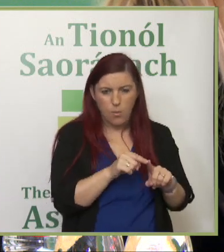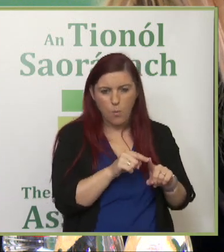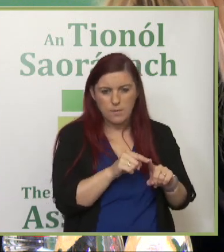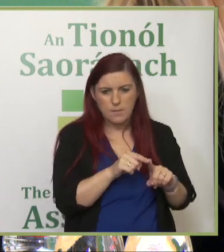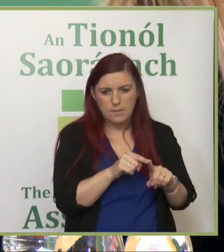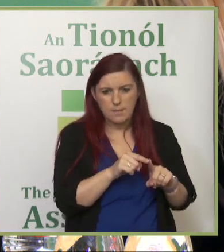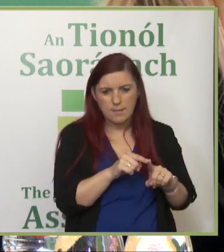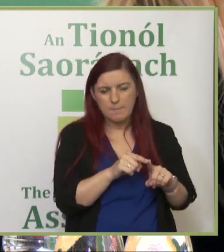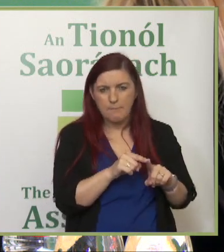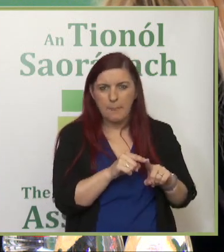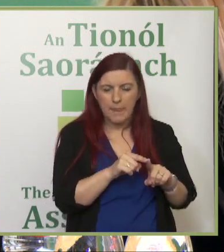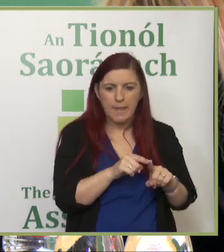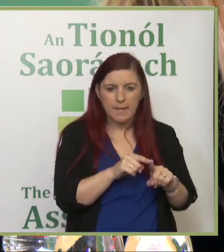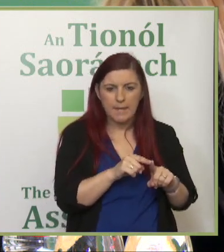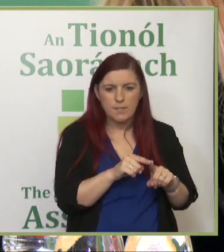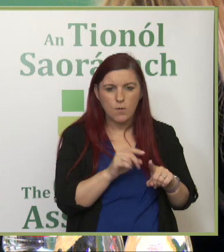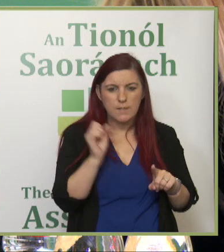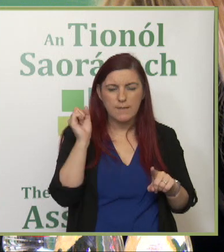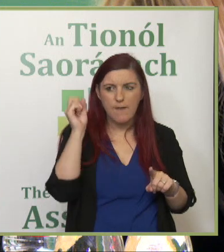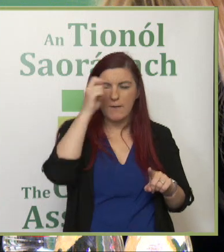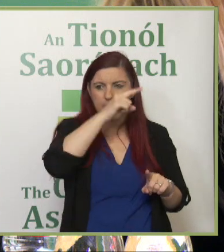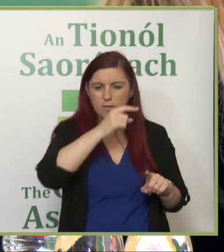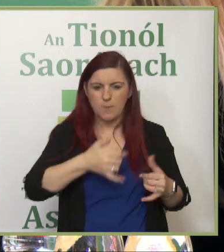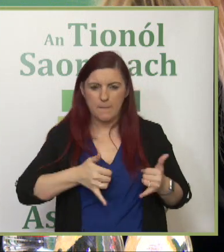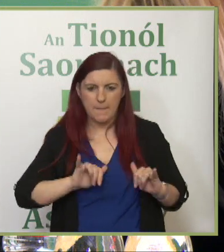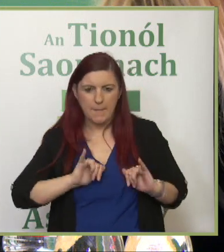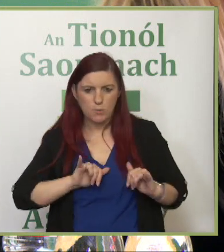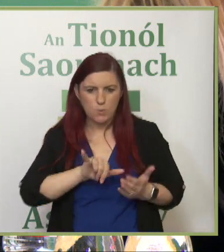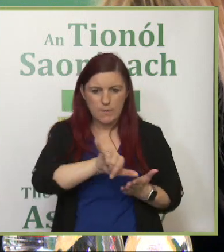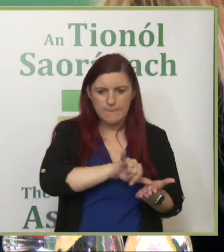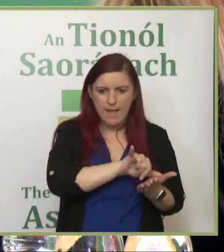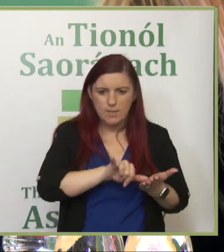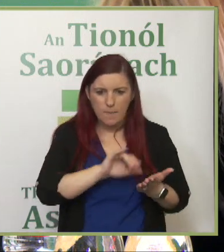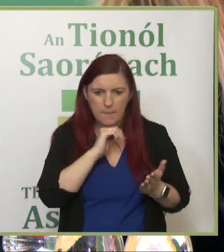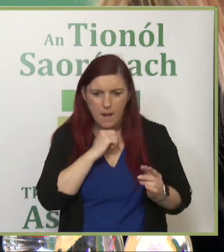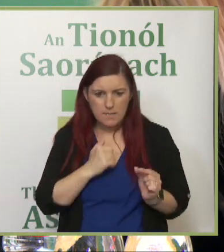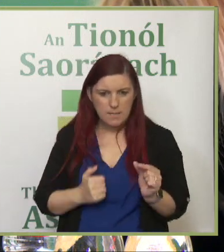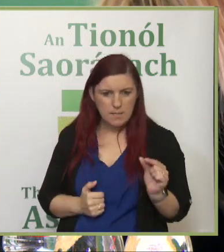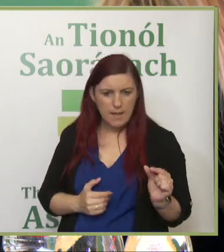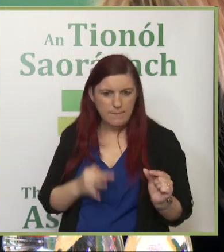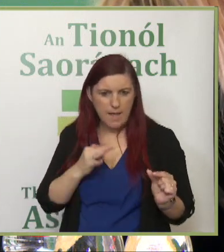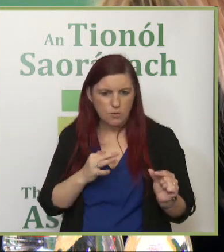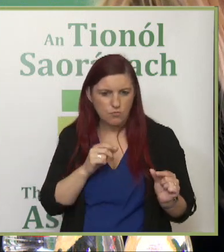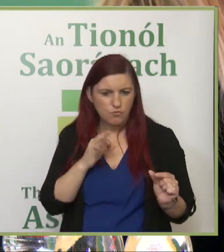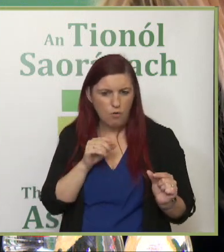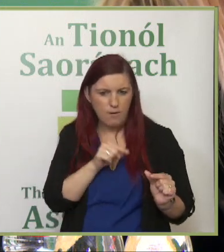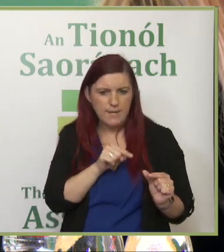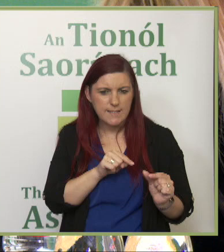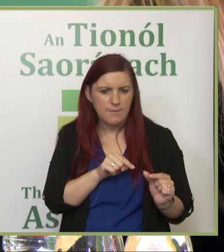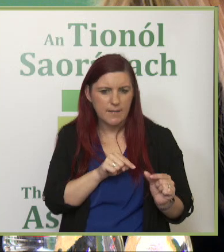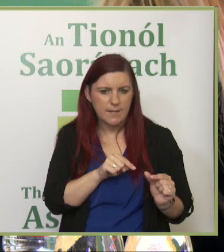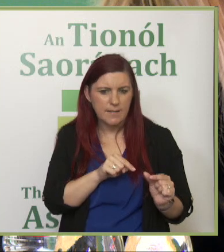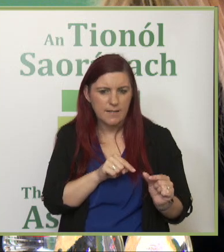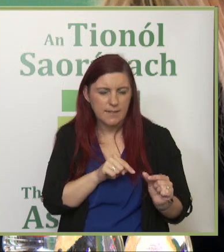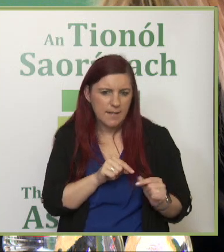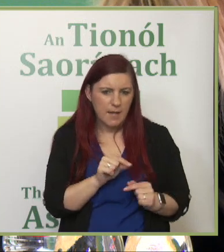And it's also very difficult to divide up safely, because if that drug is even very, very